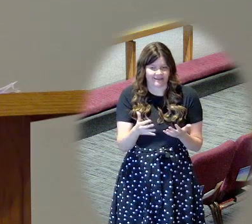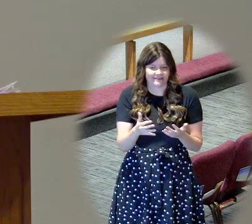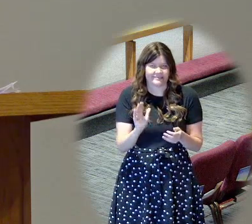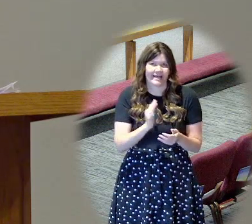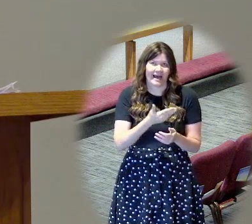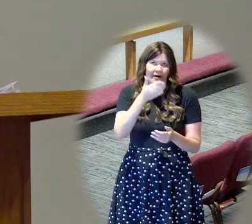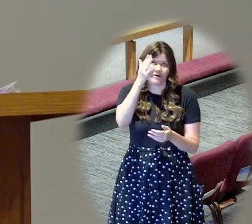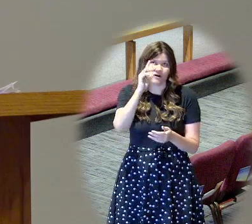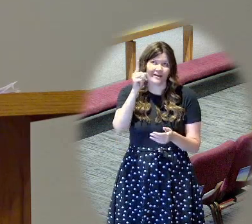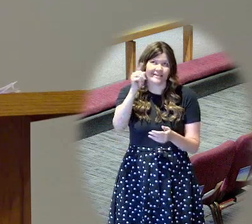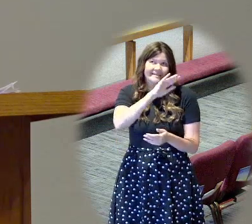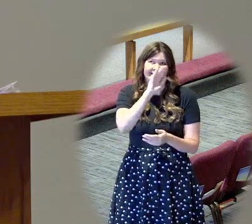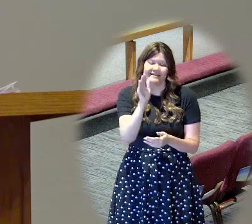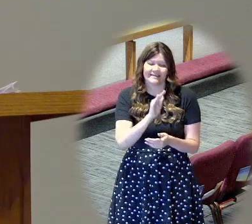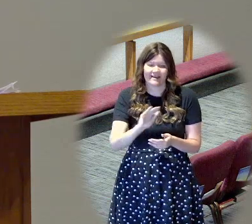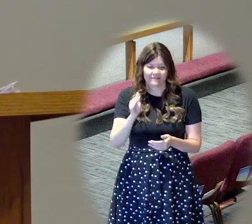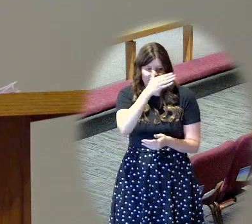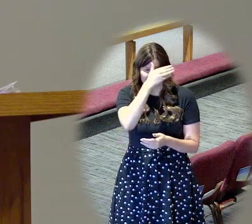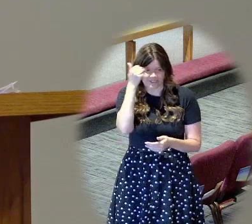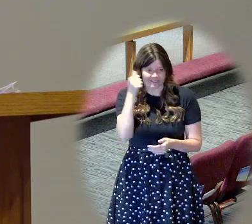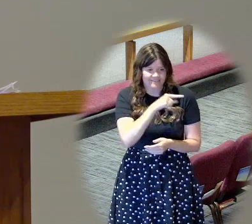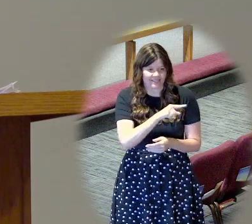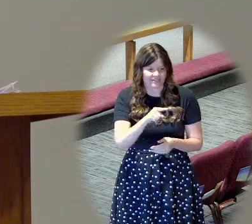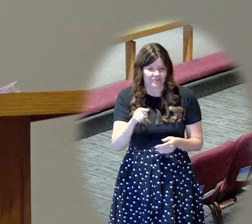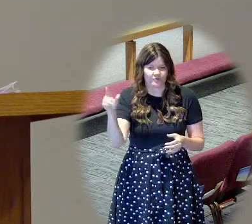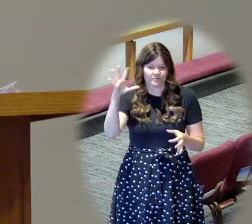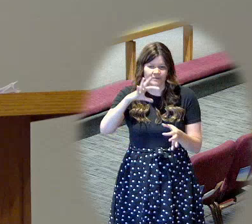Our God never forgets that you are his children.